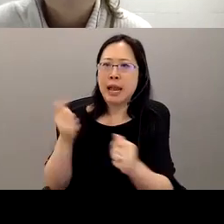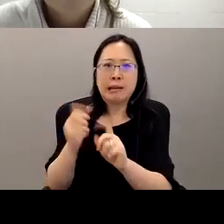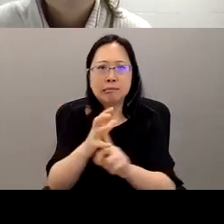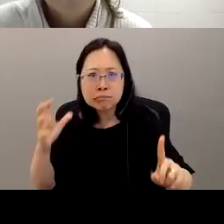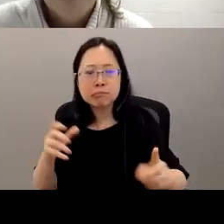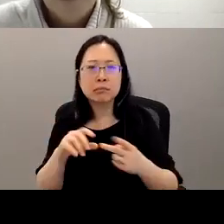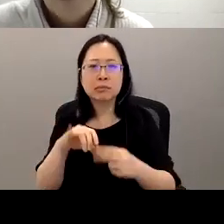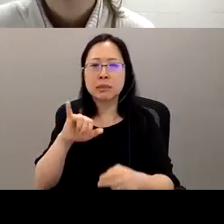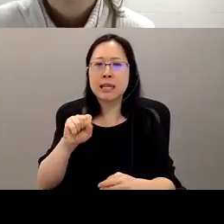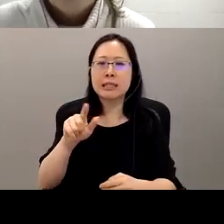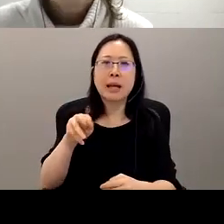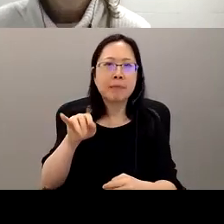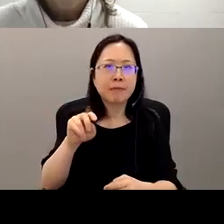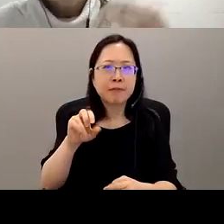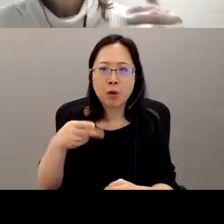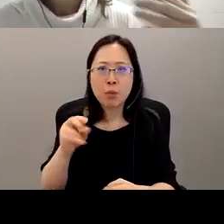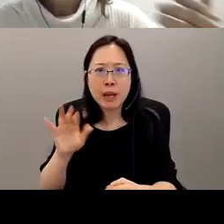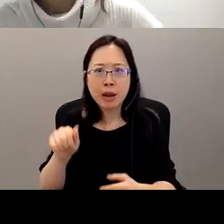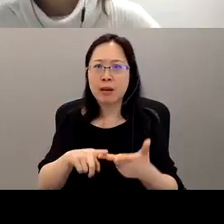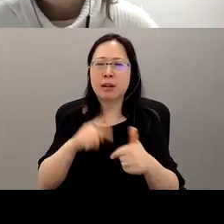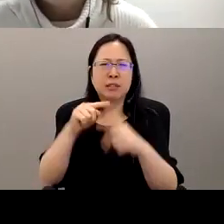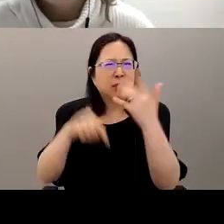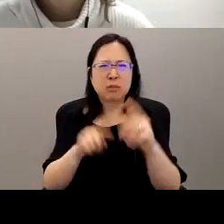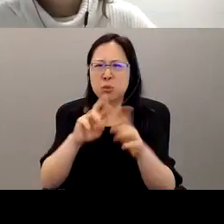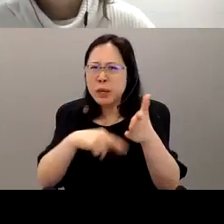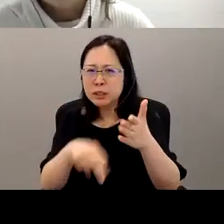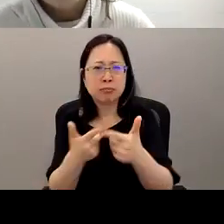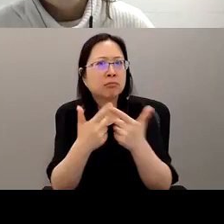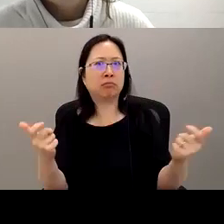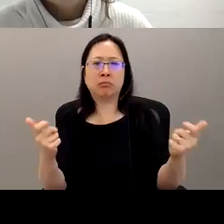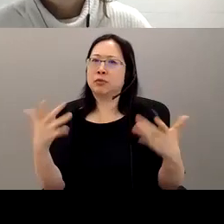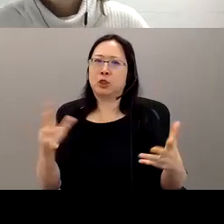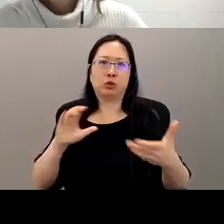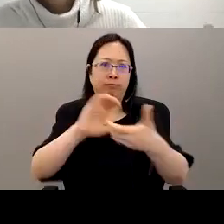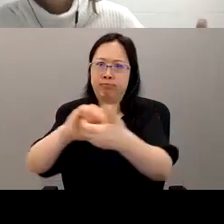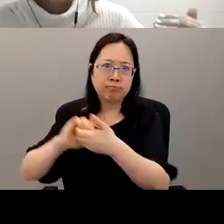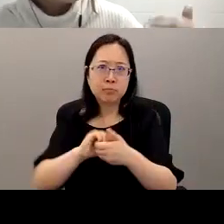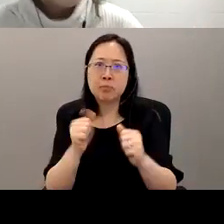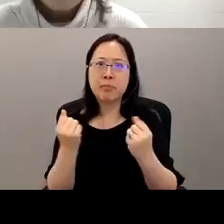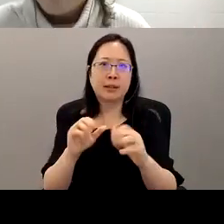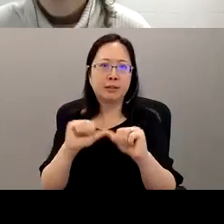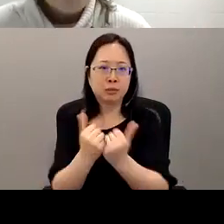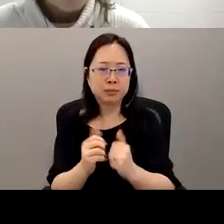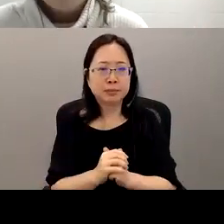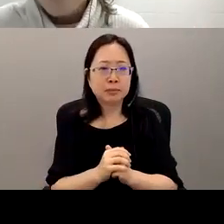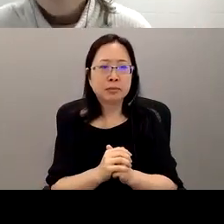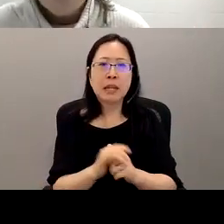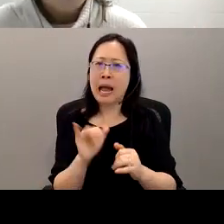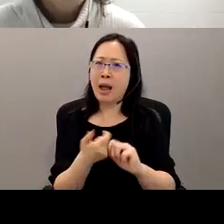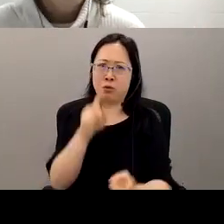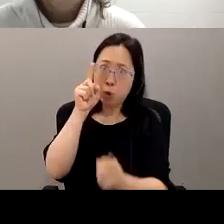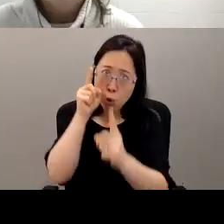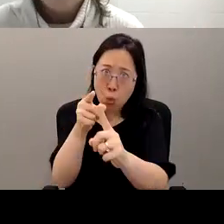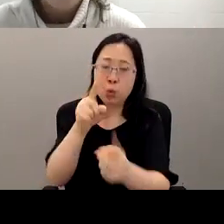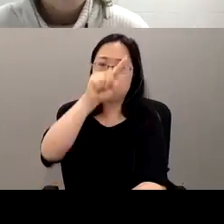racism. We look at upstream ways of dealing with harm, such as community engagement and